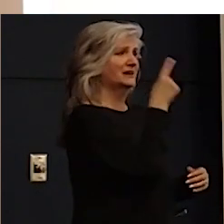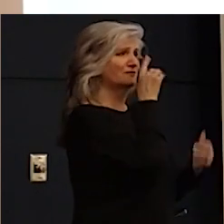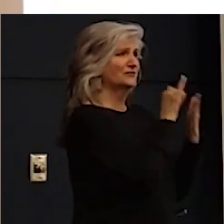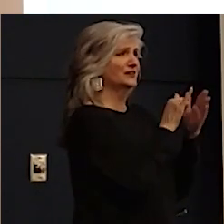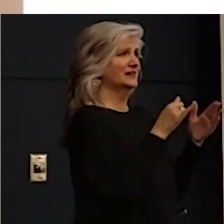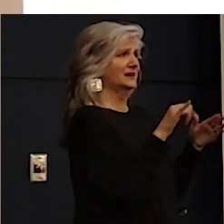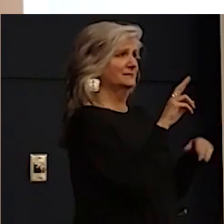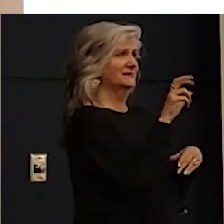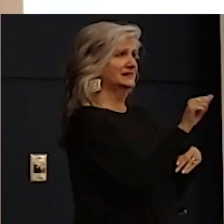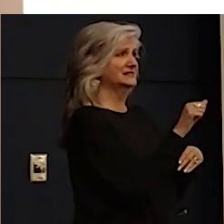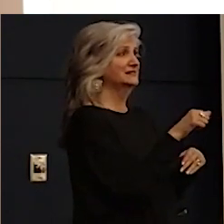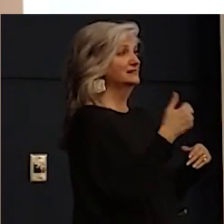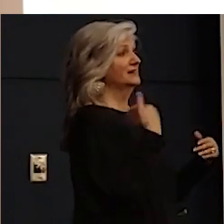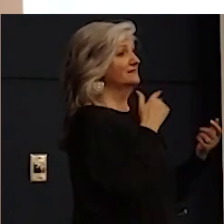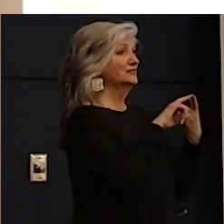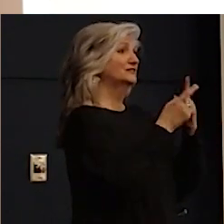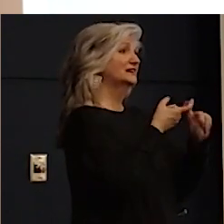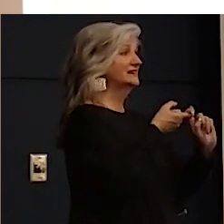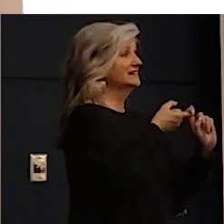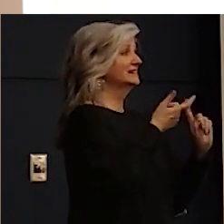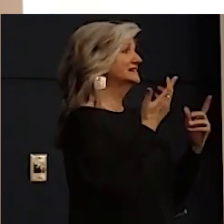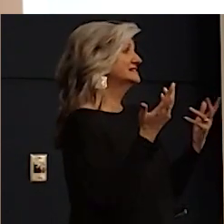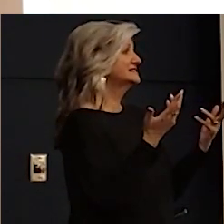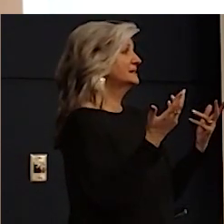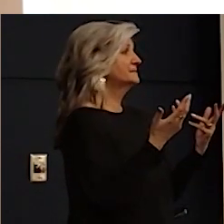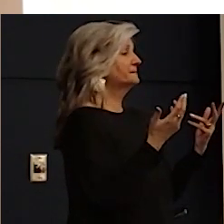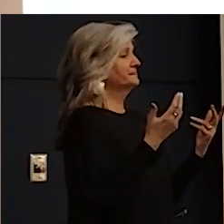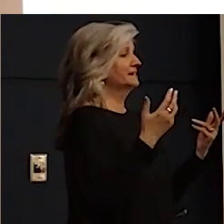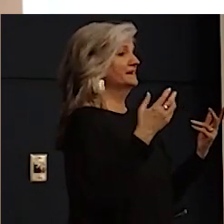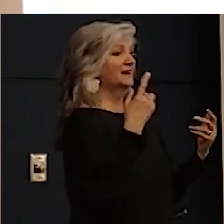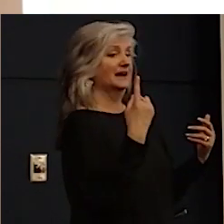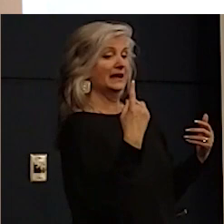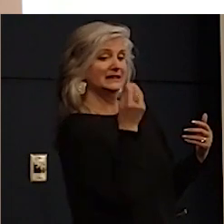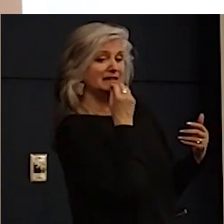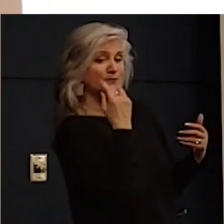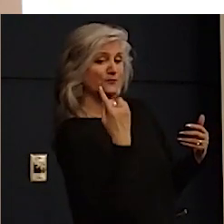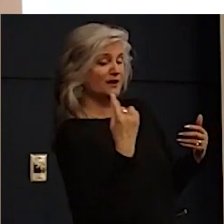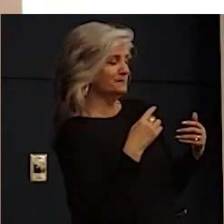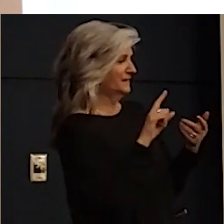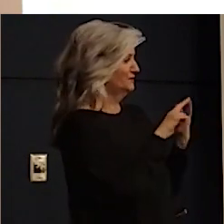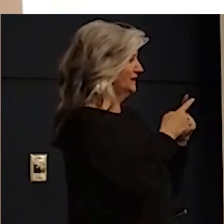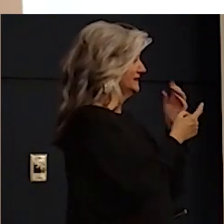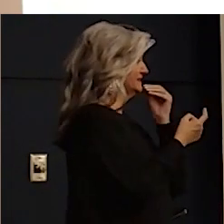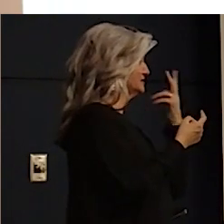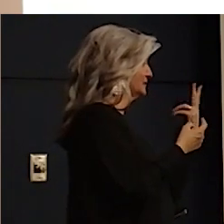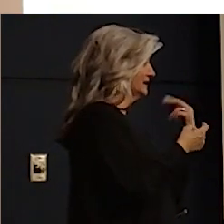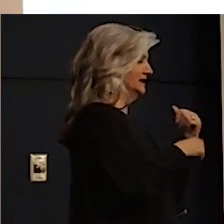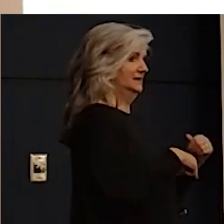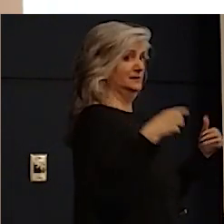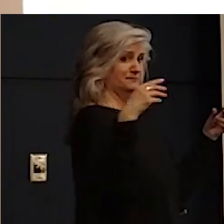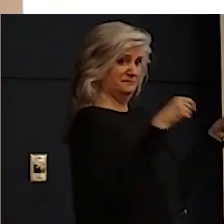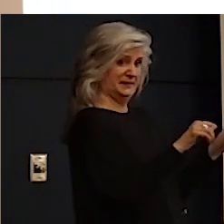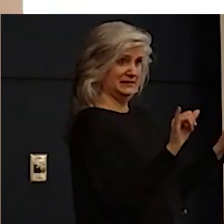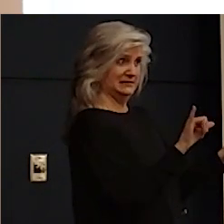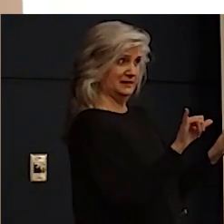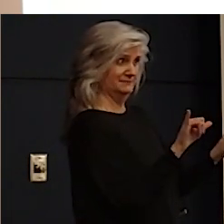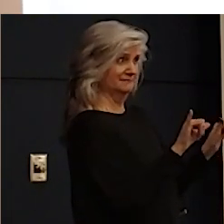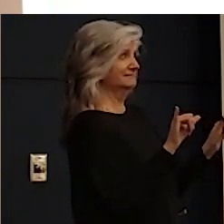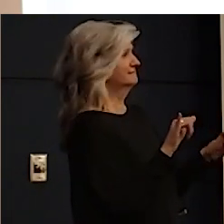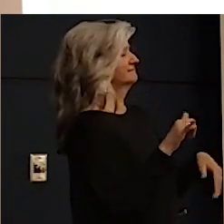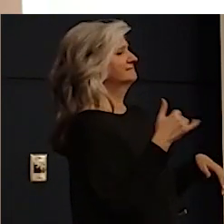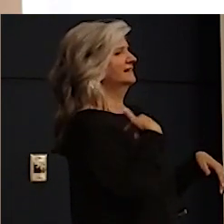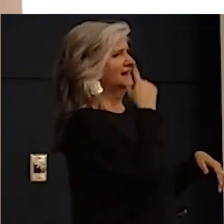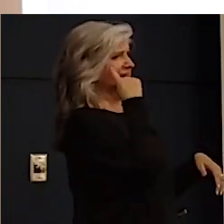Okay, so you got your friends over. I eat one piece, my friend eats three pieces. Should we pay the same amount? Well, I